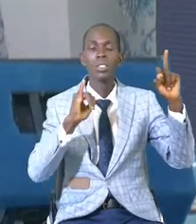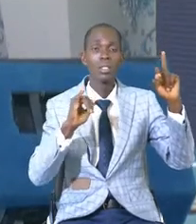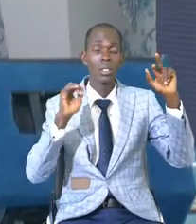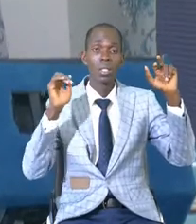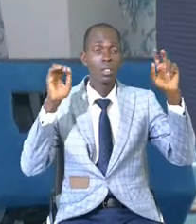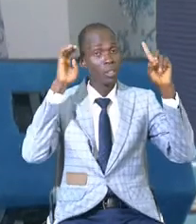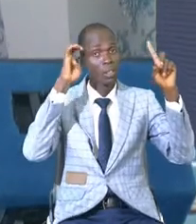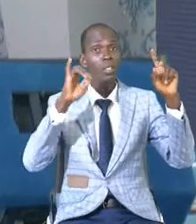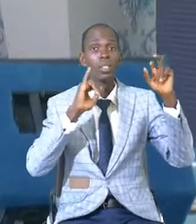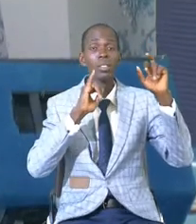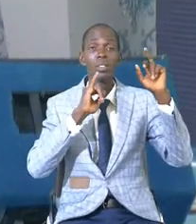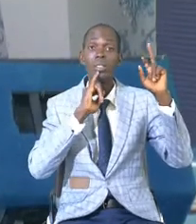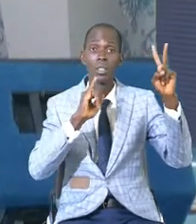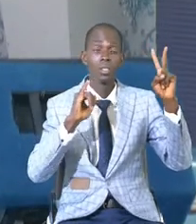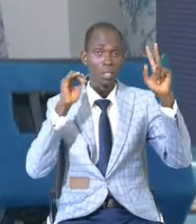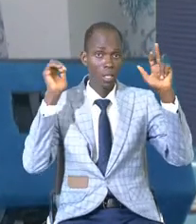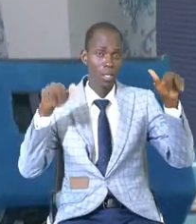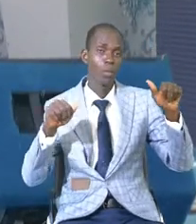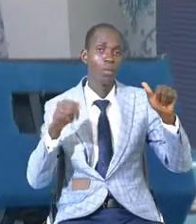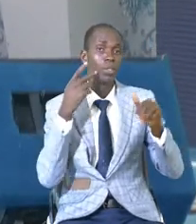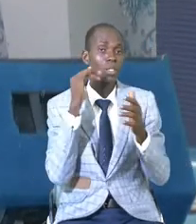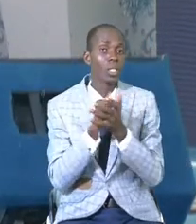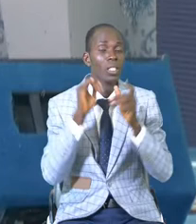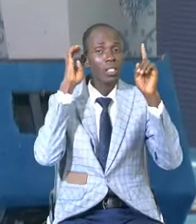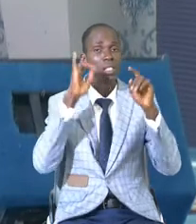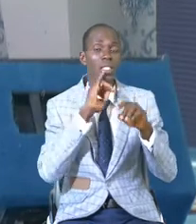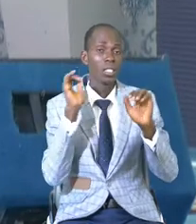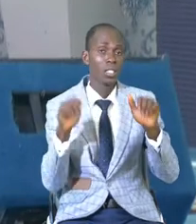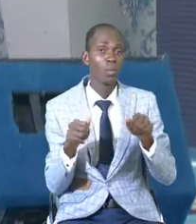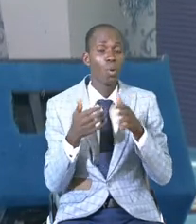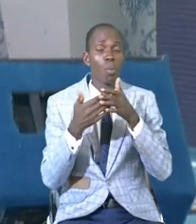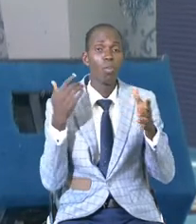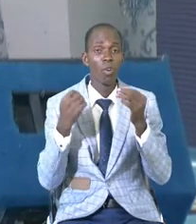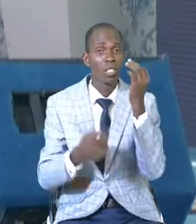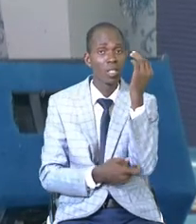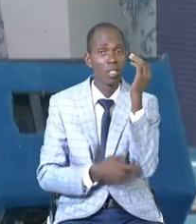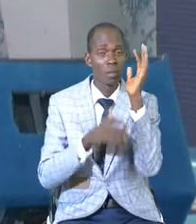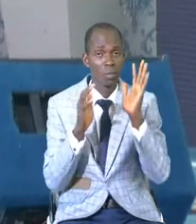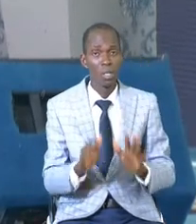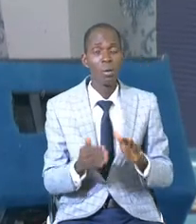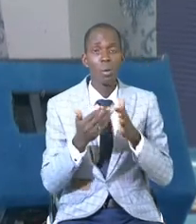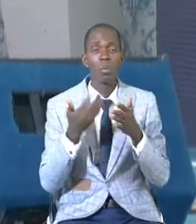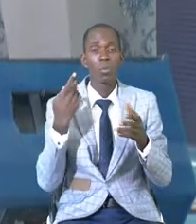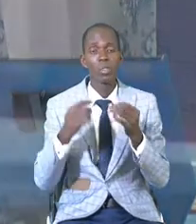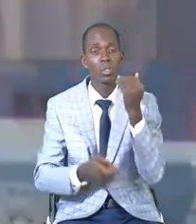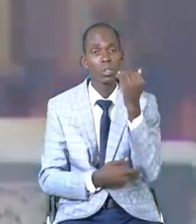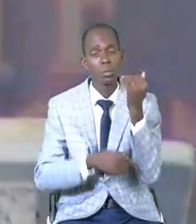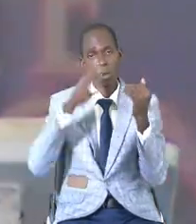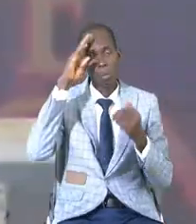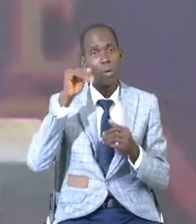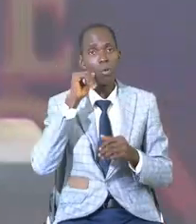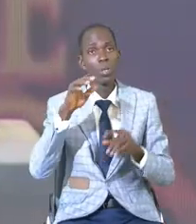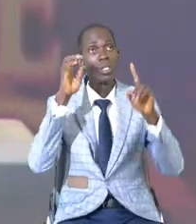any crossroad, he is able. Before the tempter, before the temptress, he